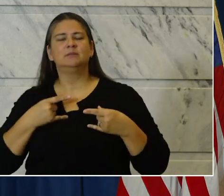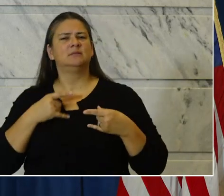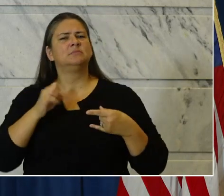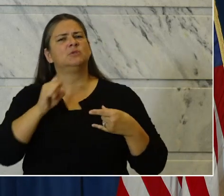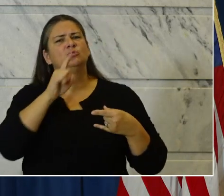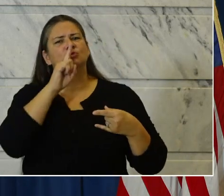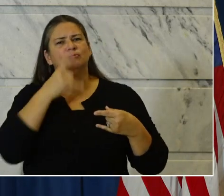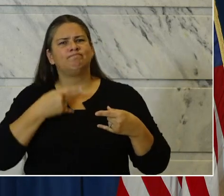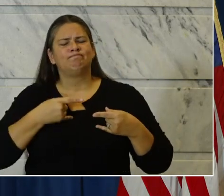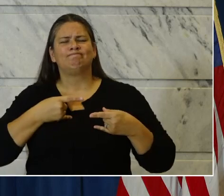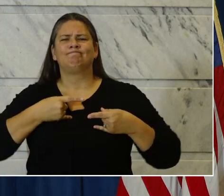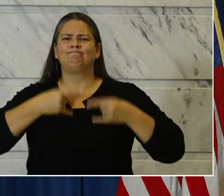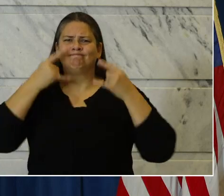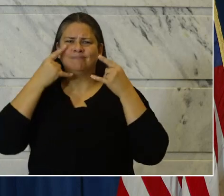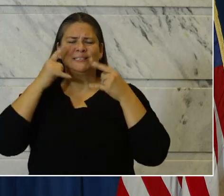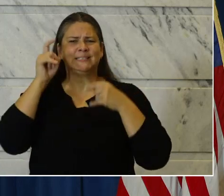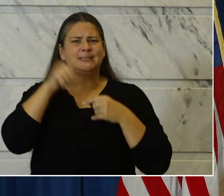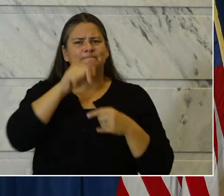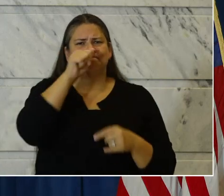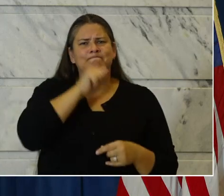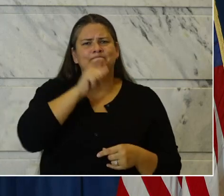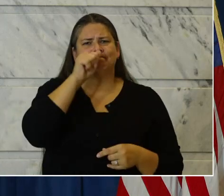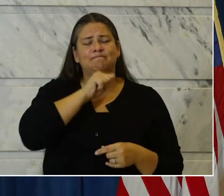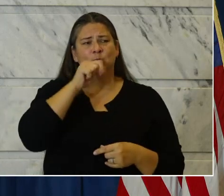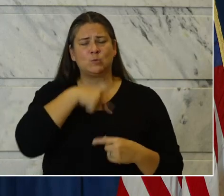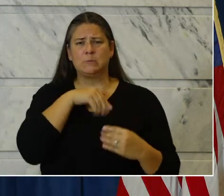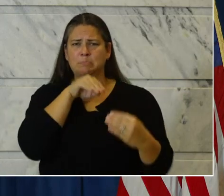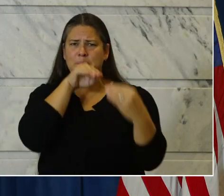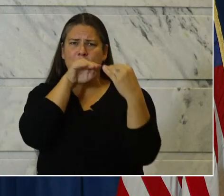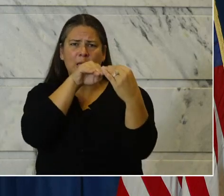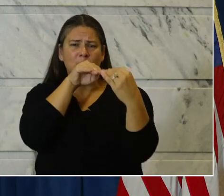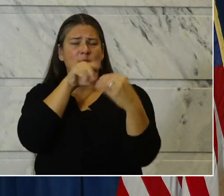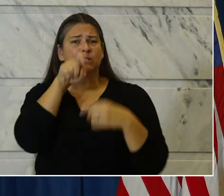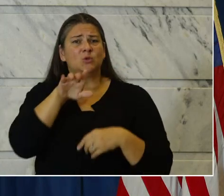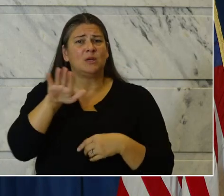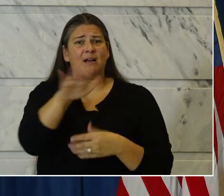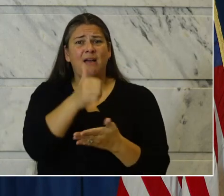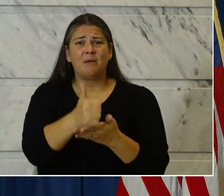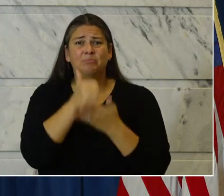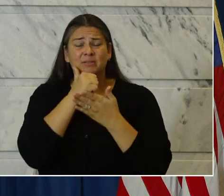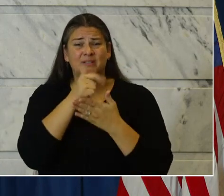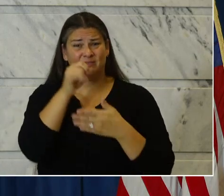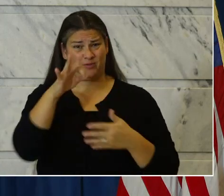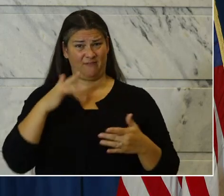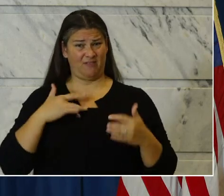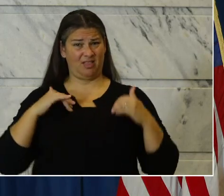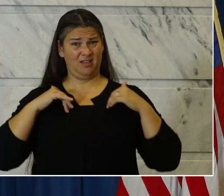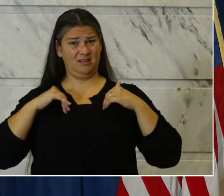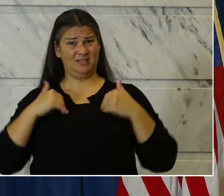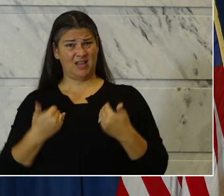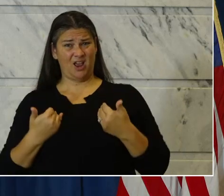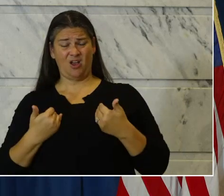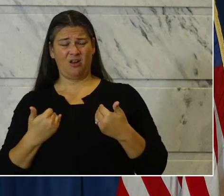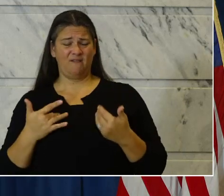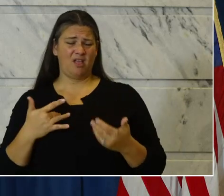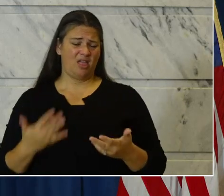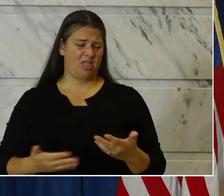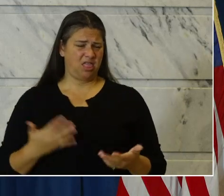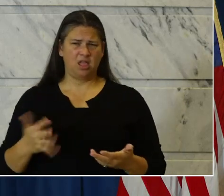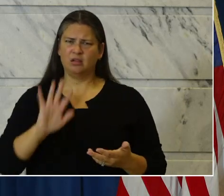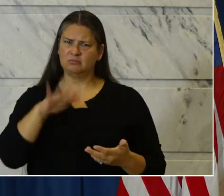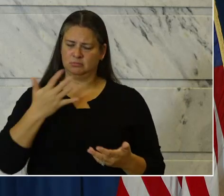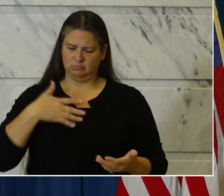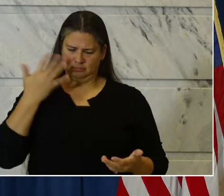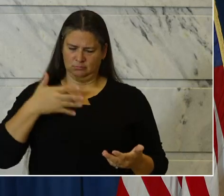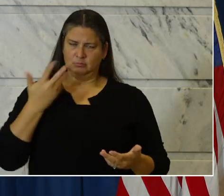the battle that we're in. We need your help. So that time that you're feeling tired, just lift yourself up, knowing you're living